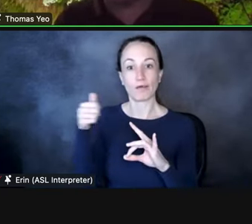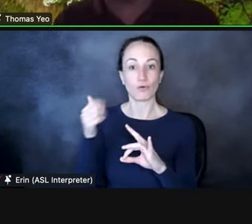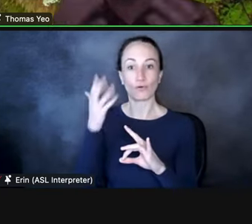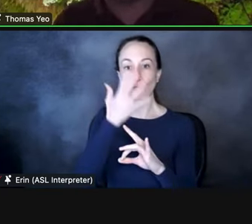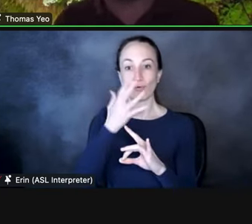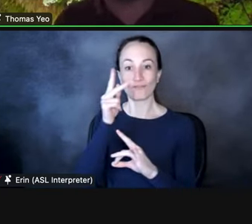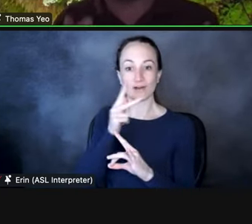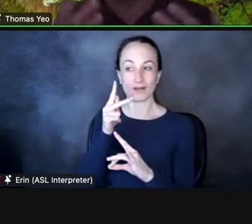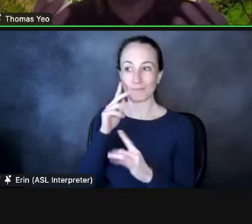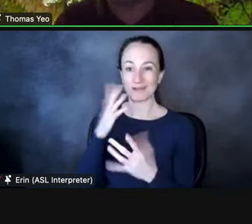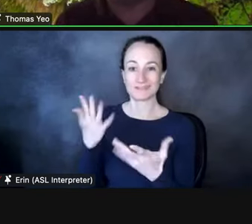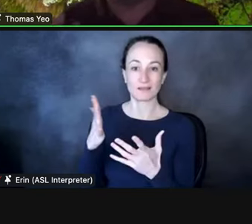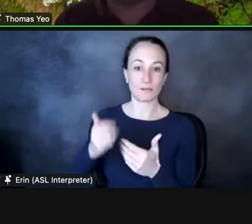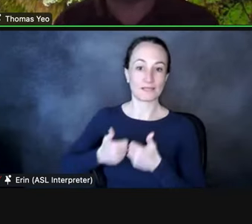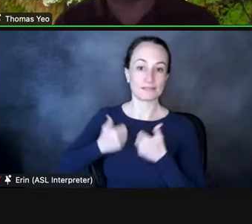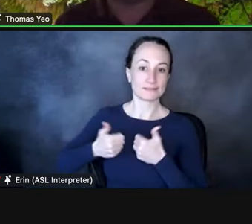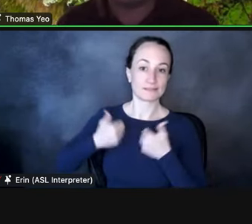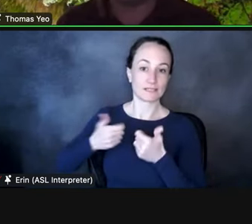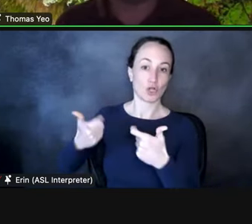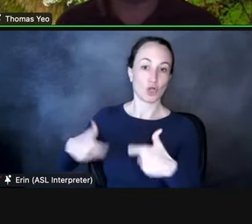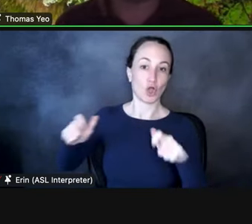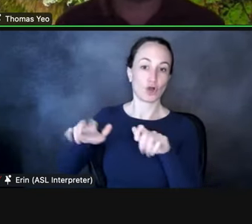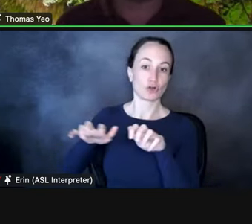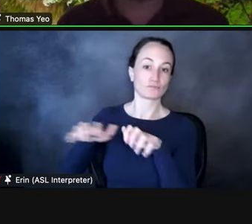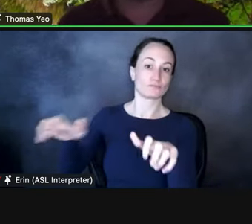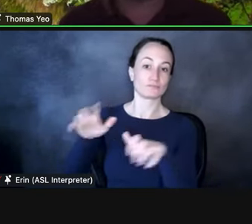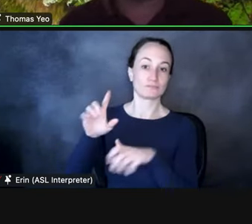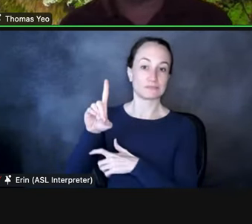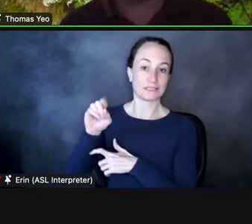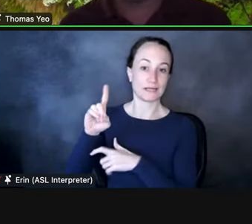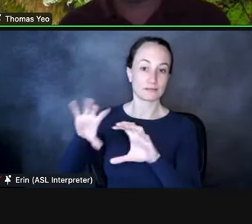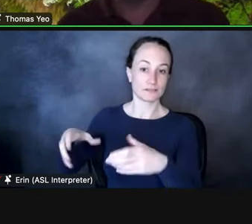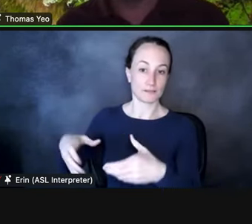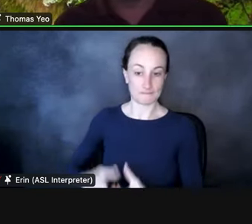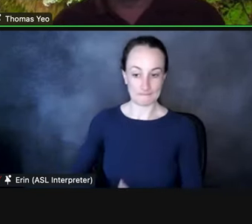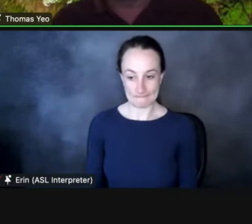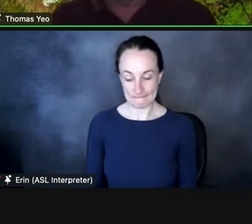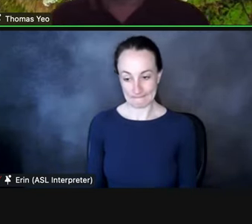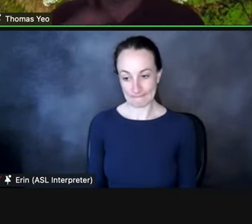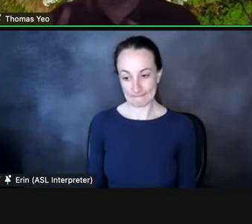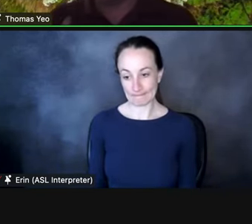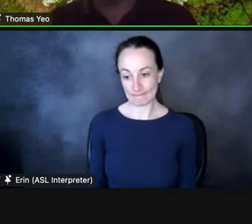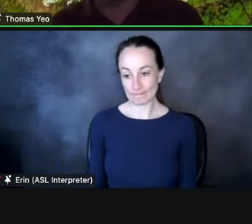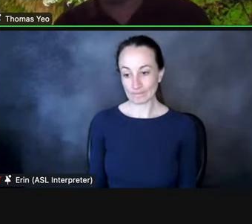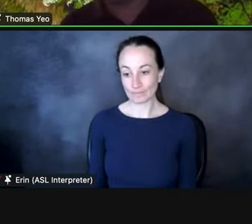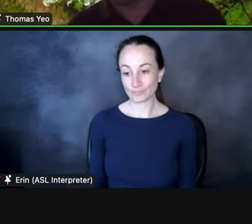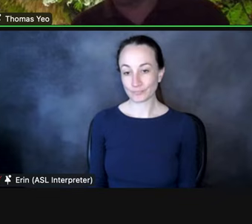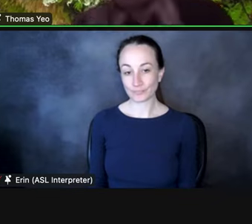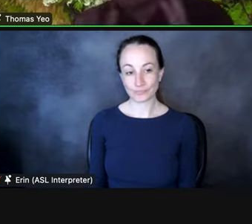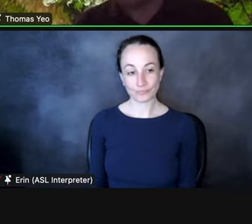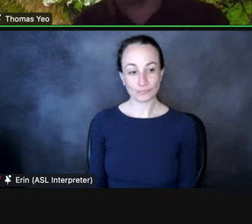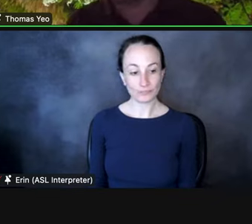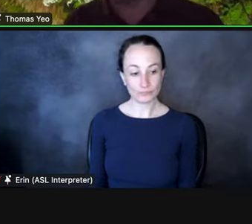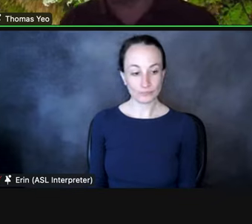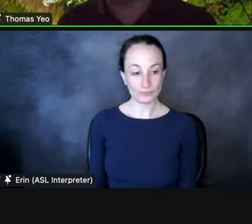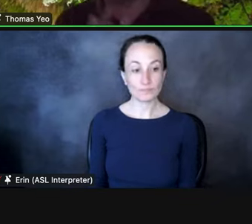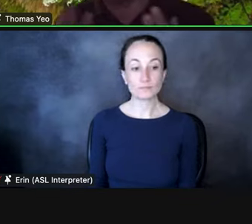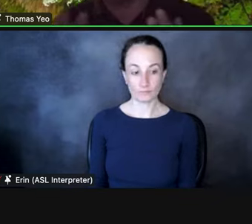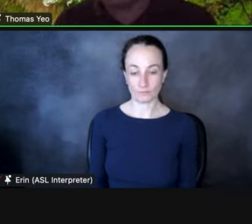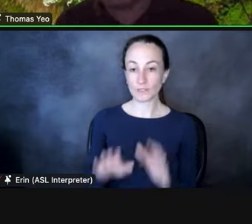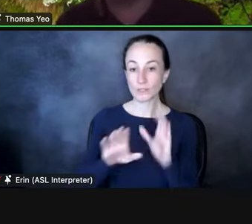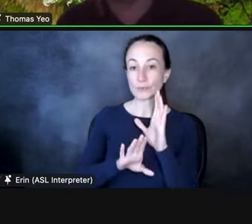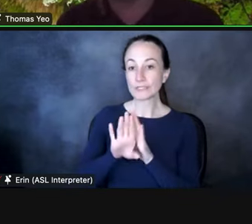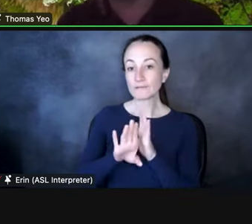existing large-scale population dataset. So He Tong developed a framework to exploit